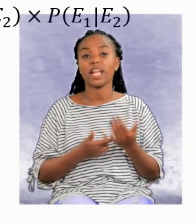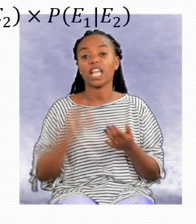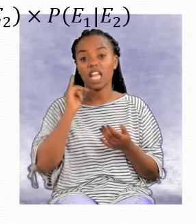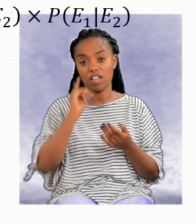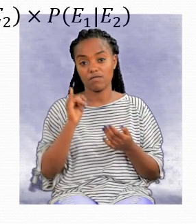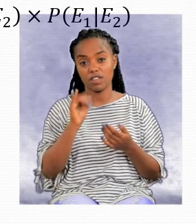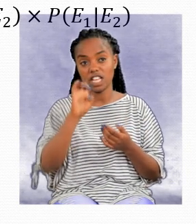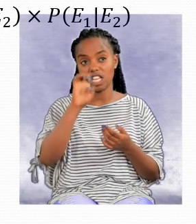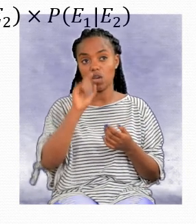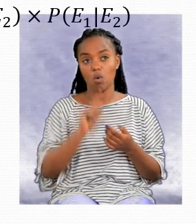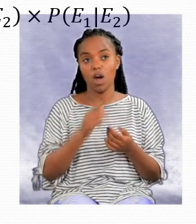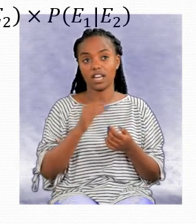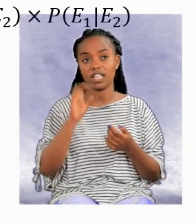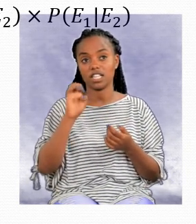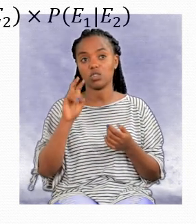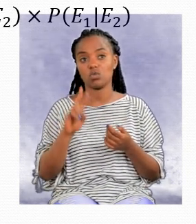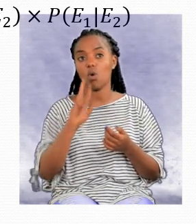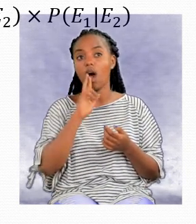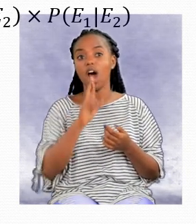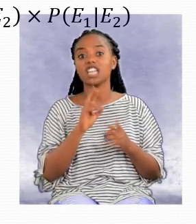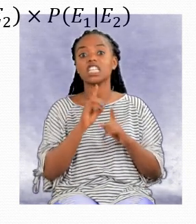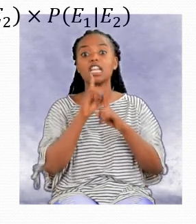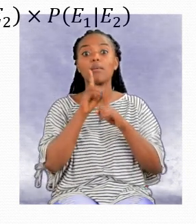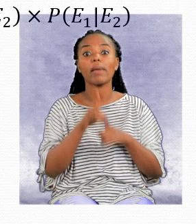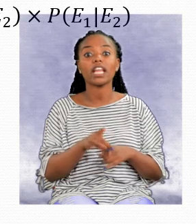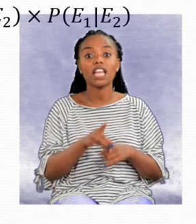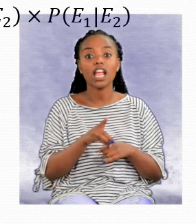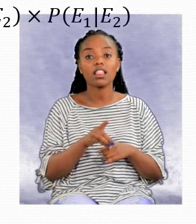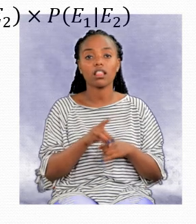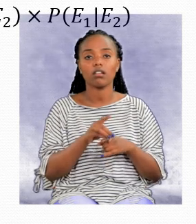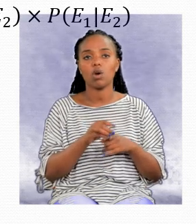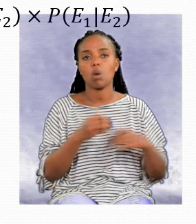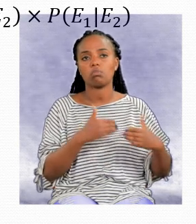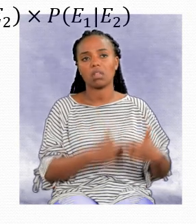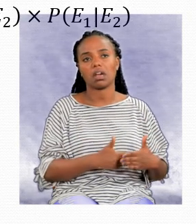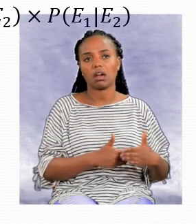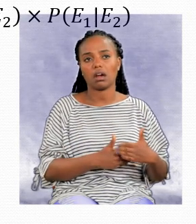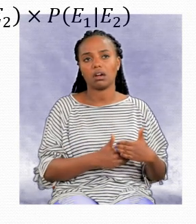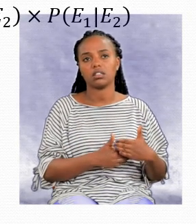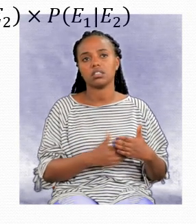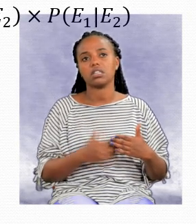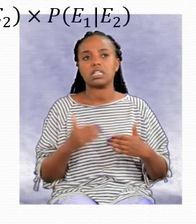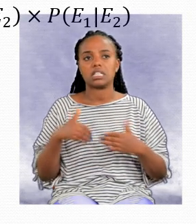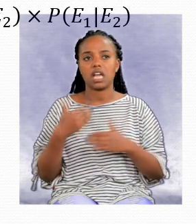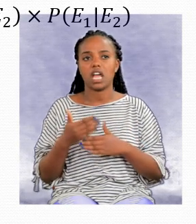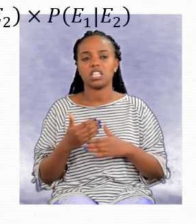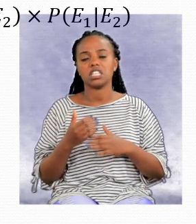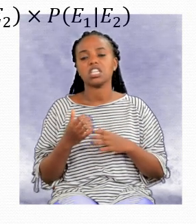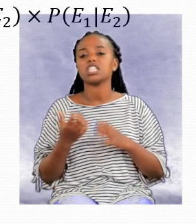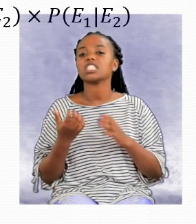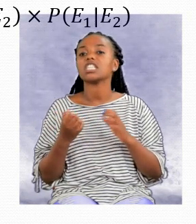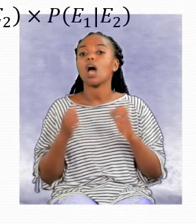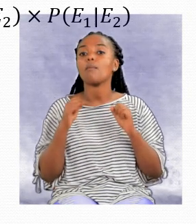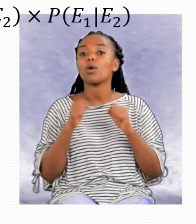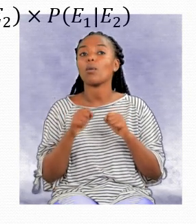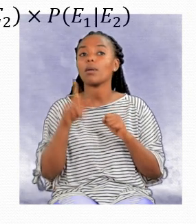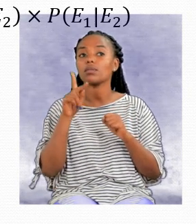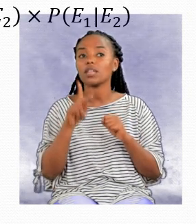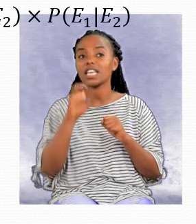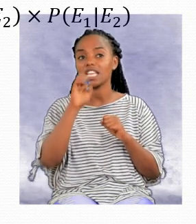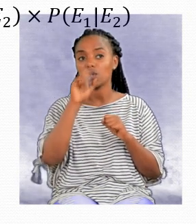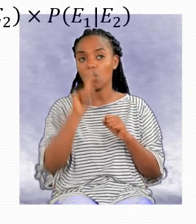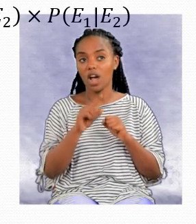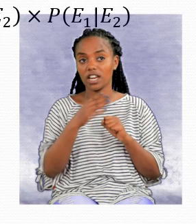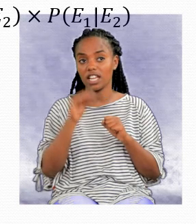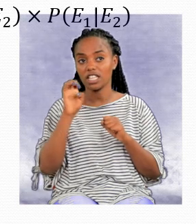if E1 and E2 are dependent events, then the probability of event 1